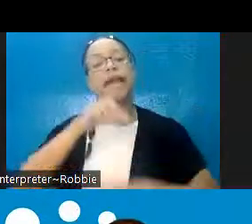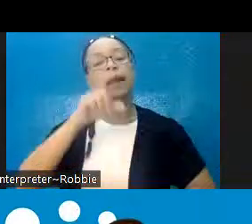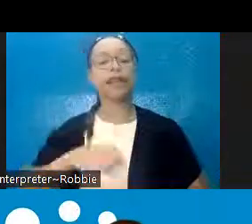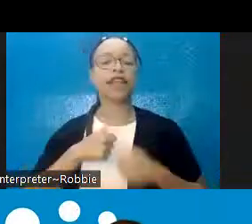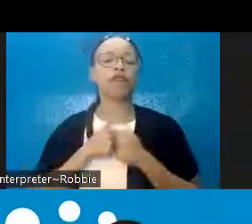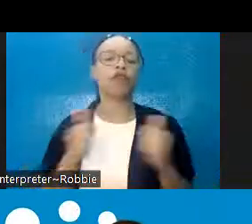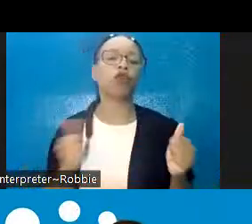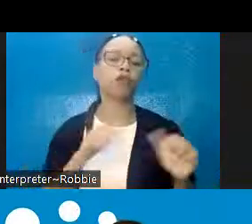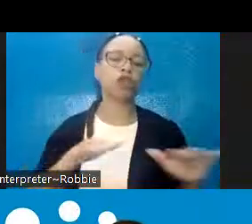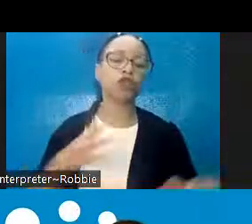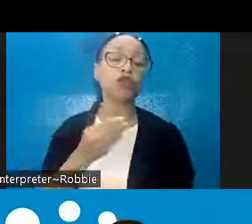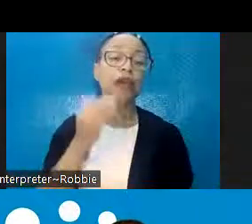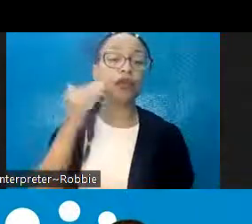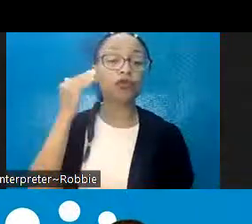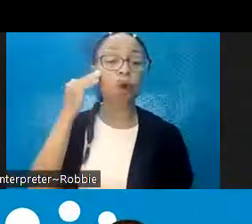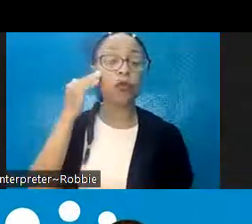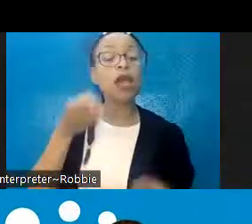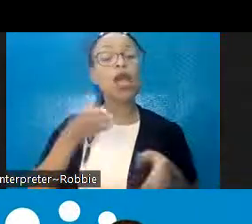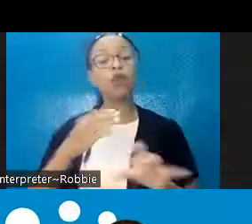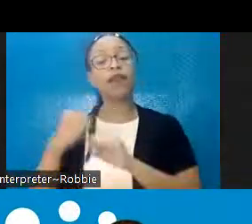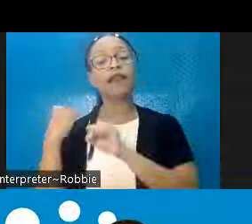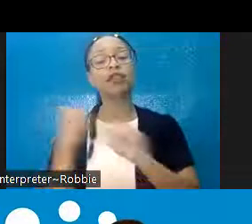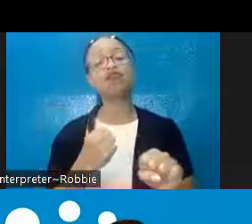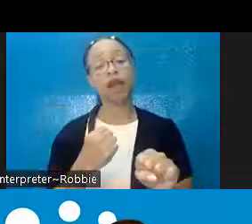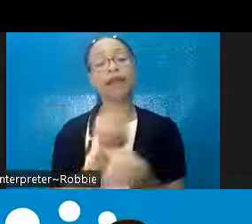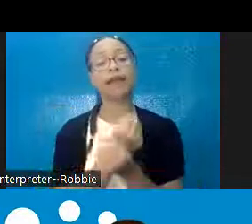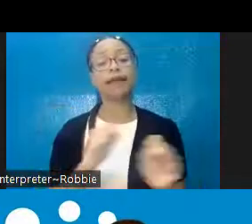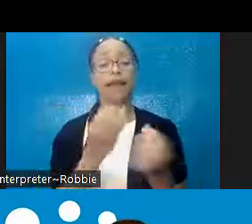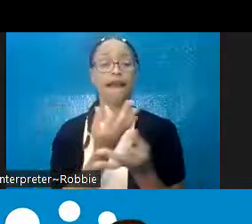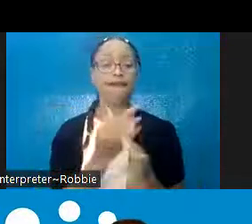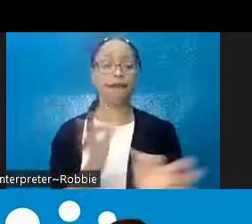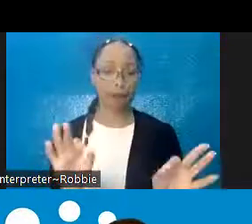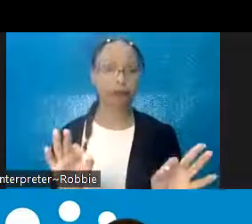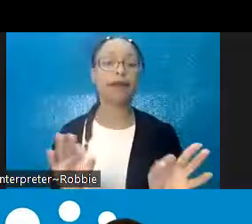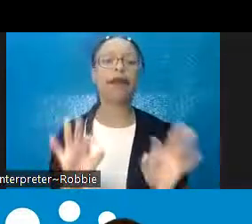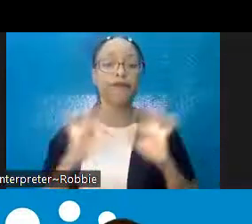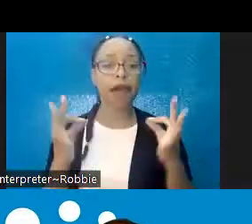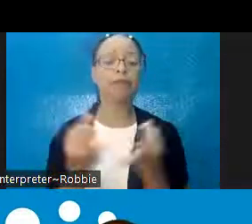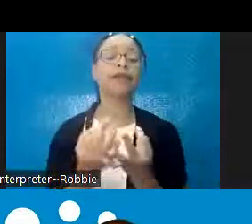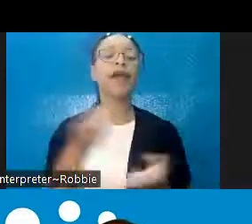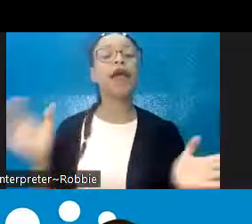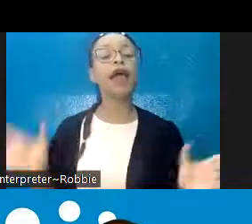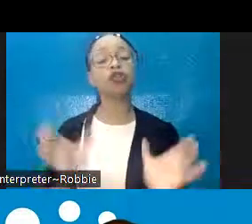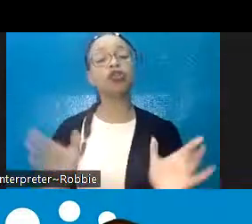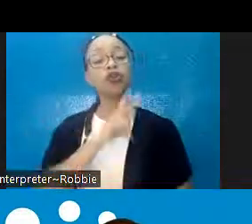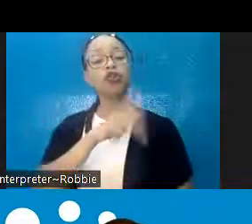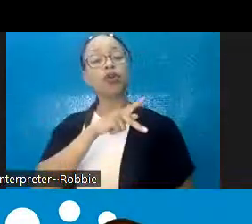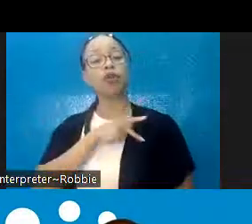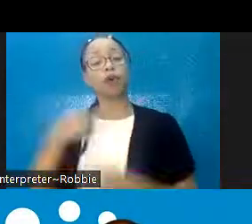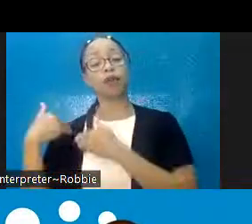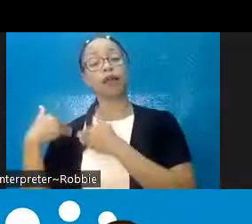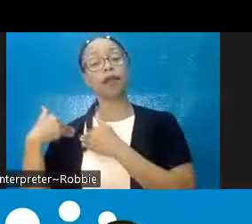adults in ways that strengthen and preserve families, encourage personal responsibility, and foster